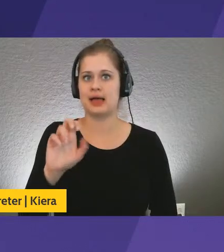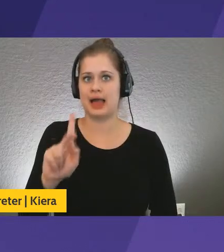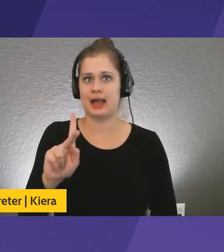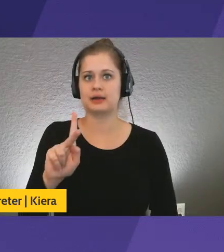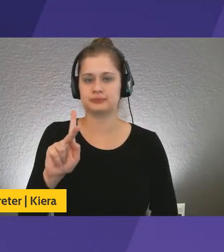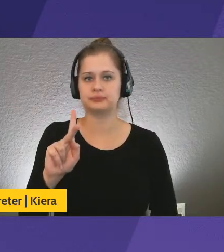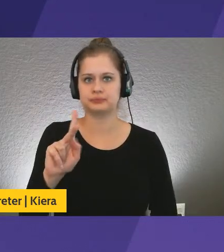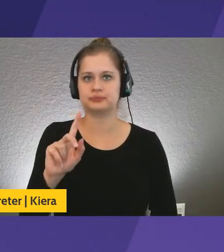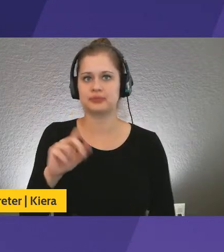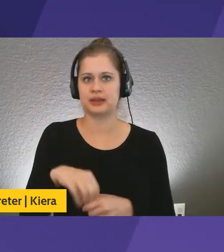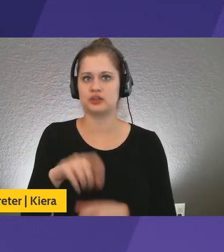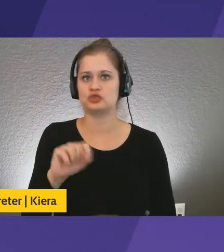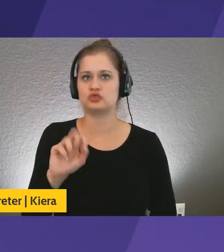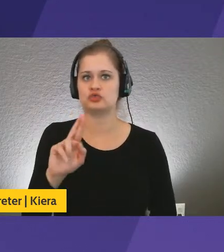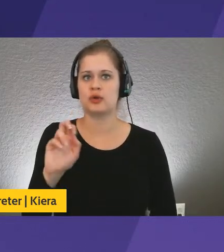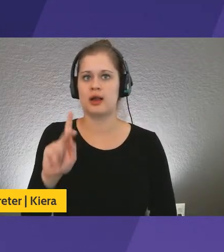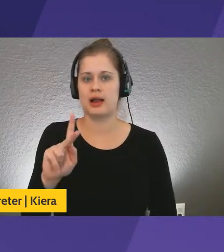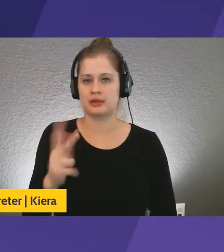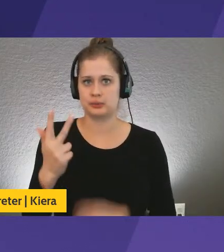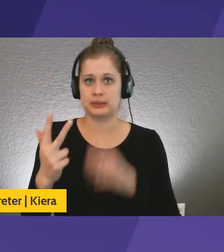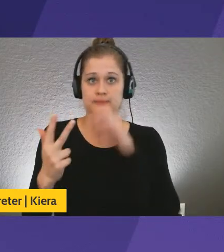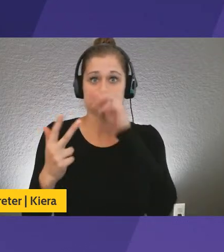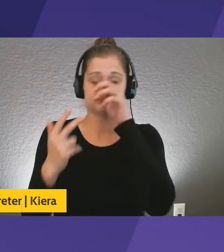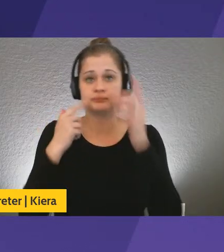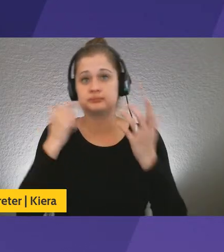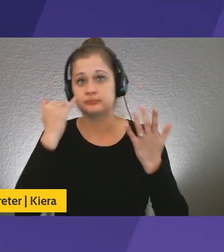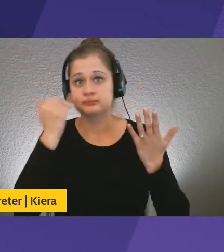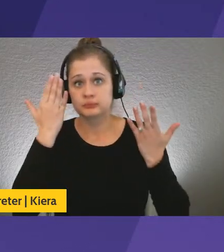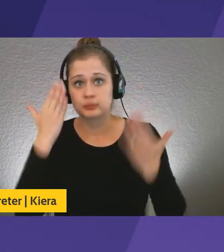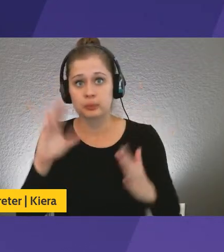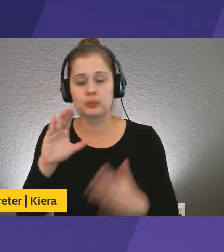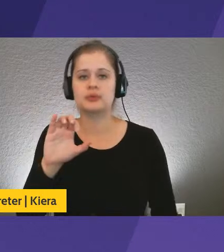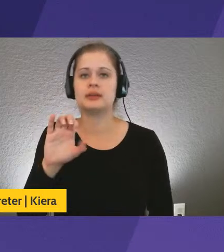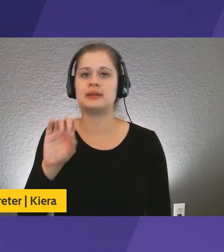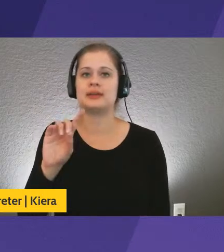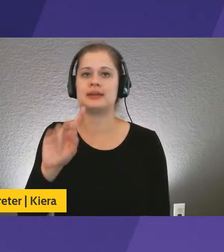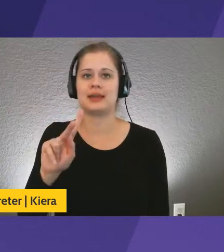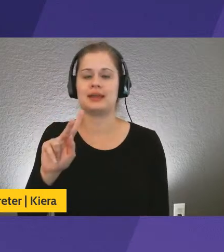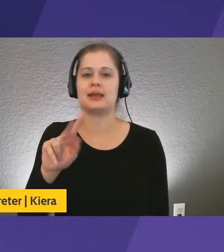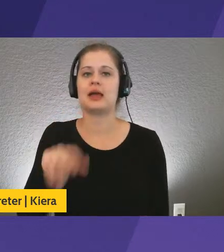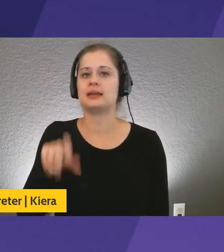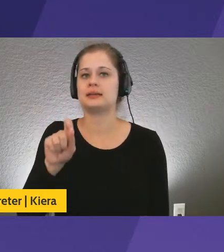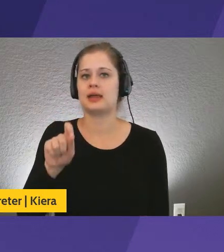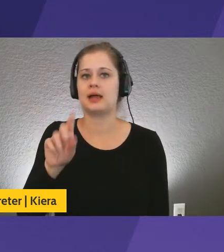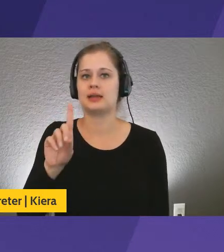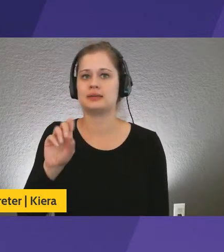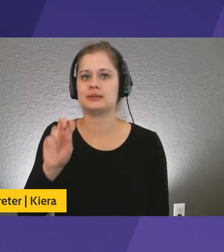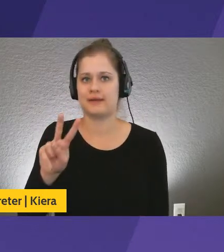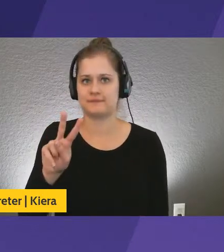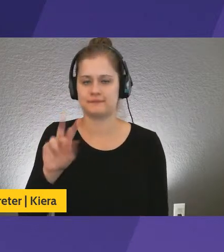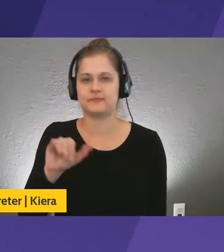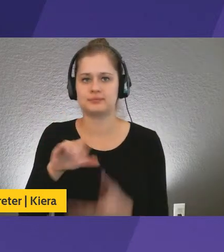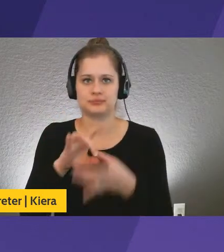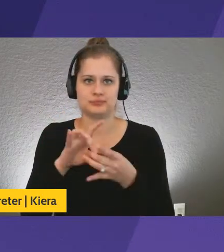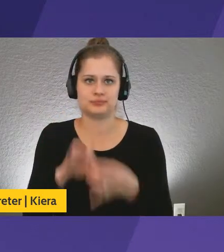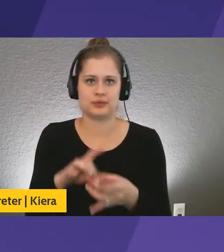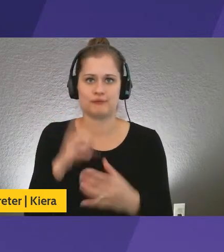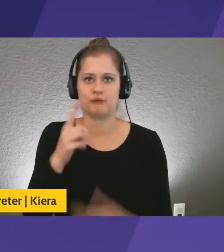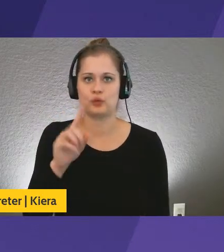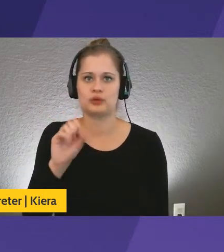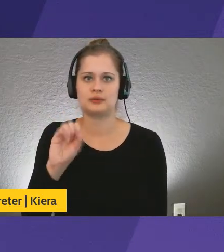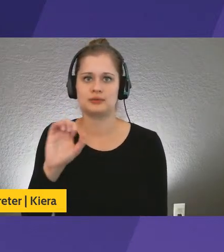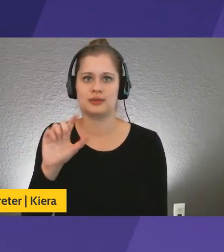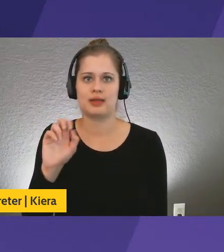get to Slack, cdk.dev. There you will find the link for the Slack channel. And in the track free channel, you